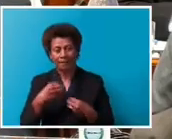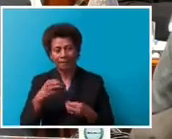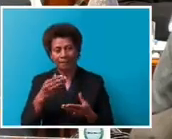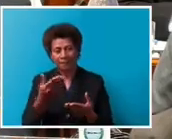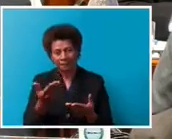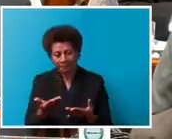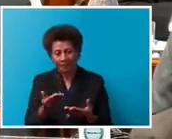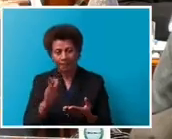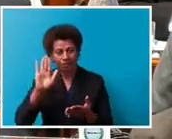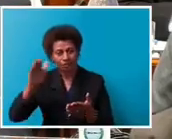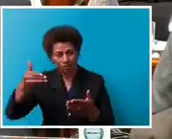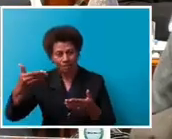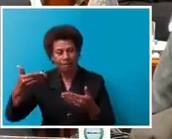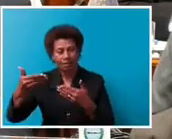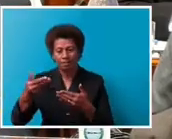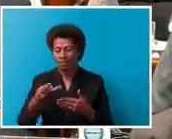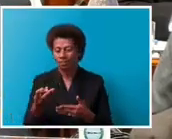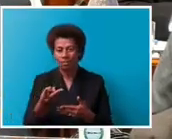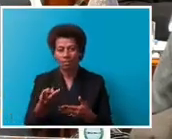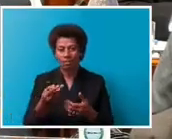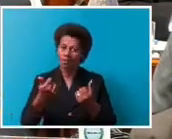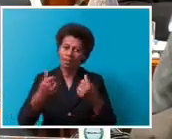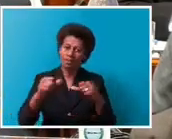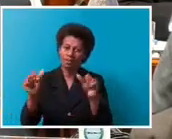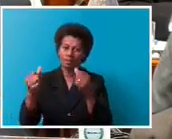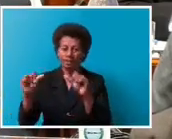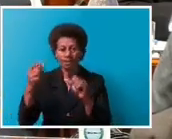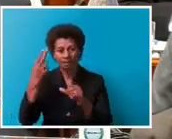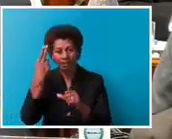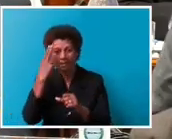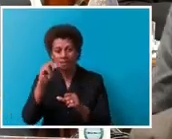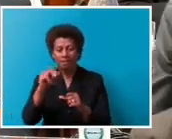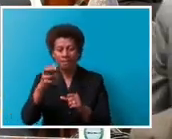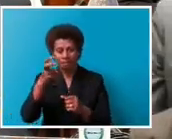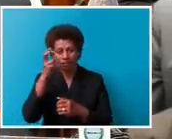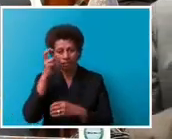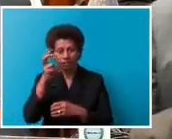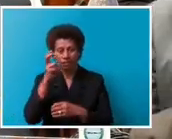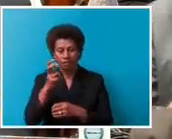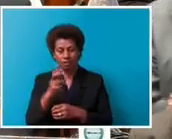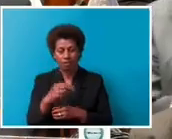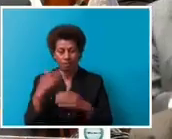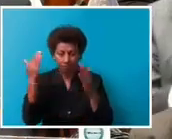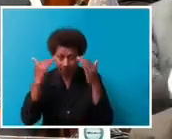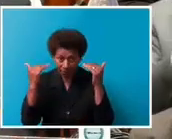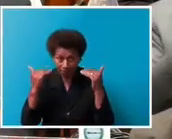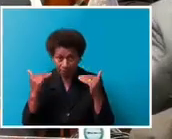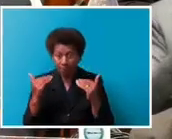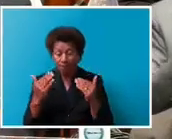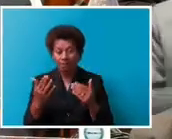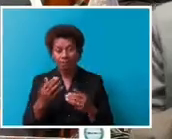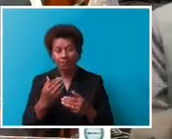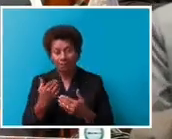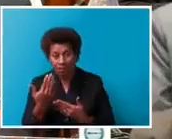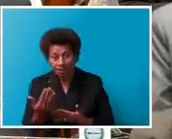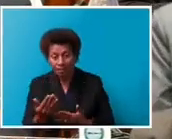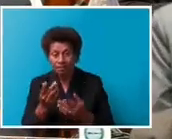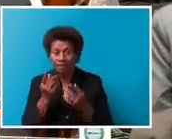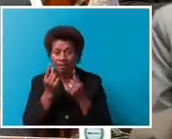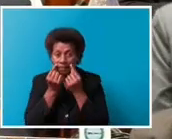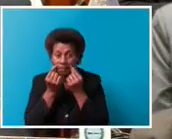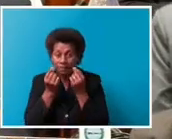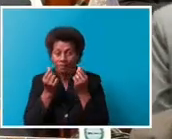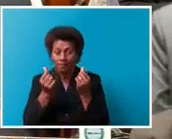Reddy. Both went to achieve name and fame. Mr. Speaker, Honorable Rambuka is genuinely committed to